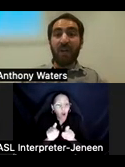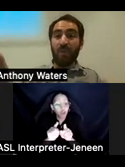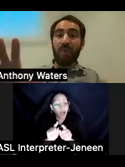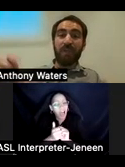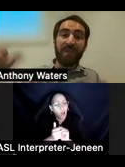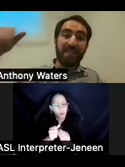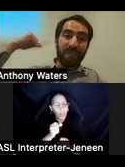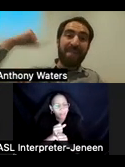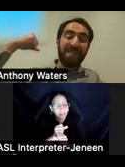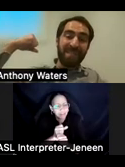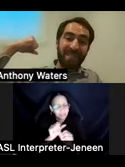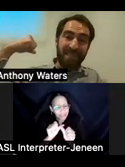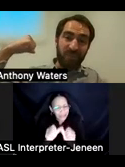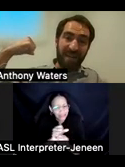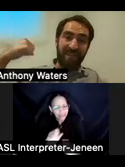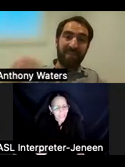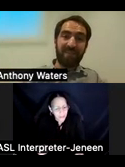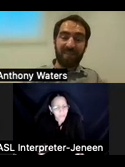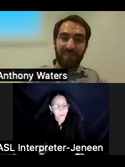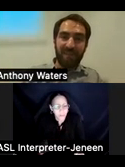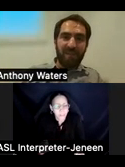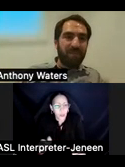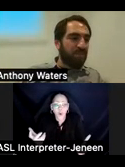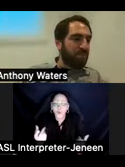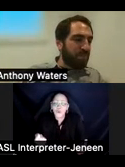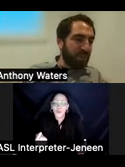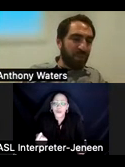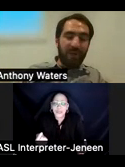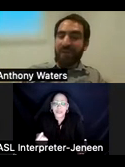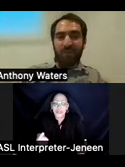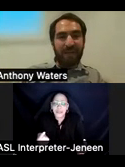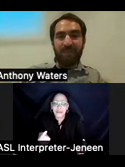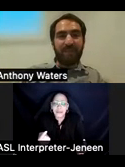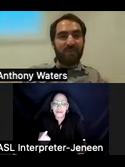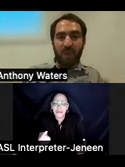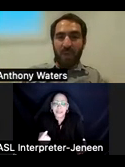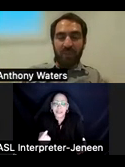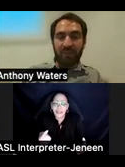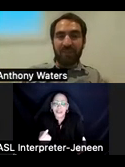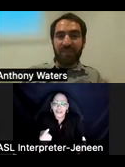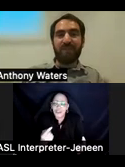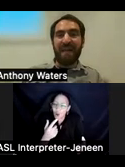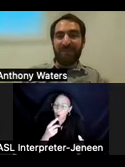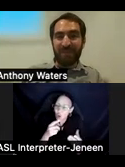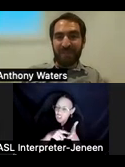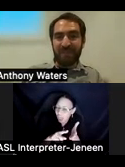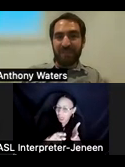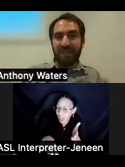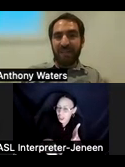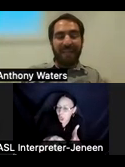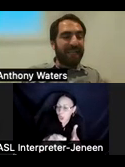past? What we're doing is we're tapping into their strength. People are incredibly strong. They're